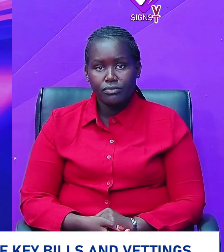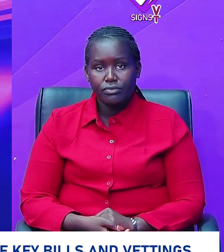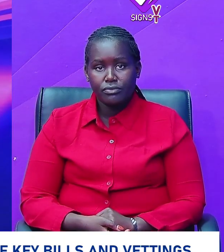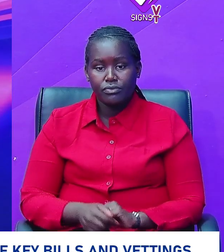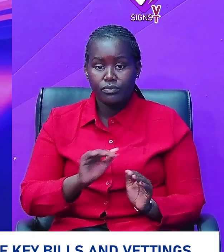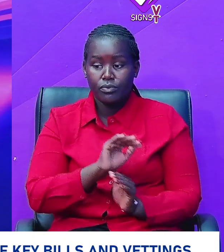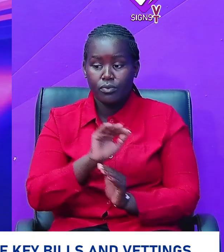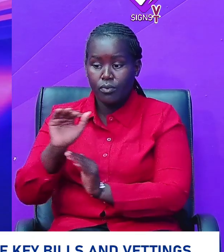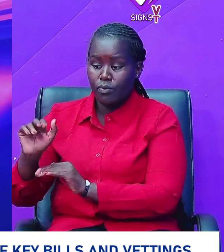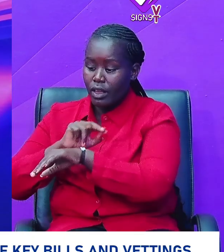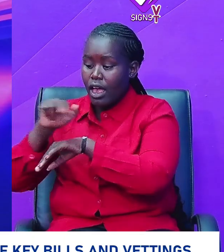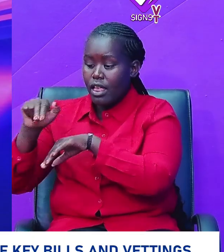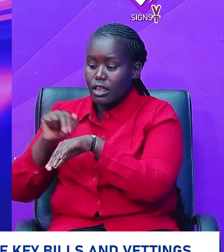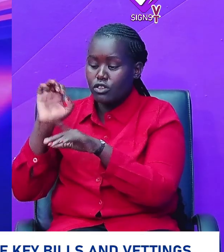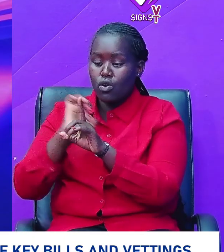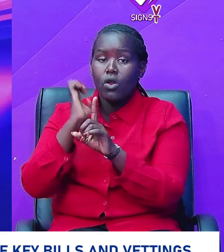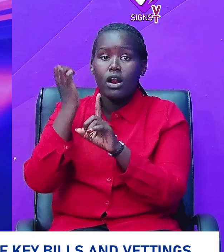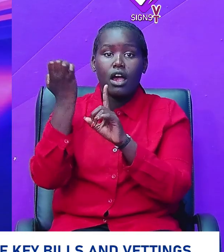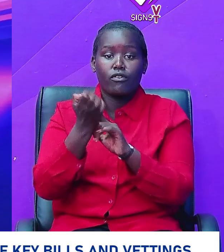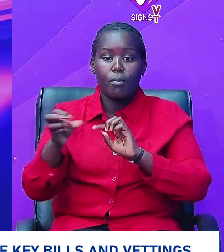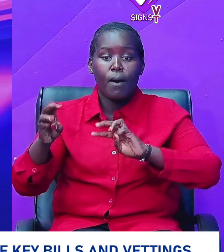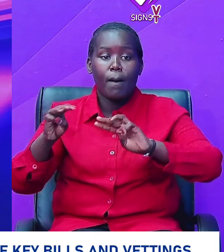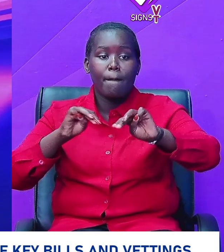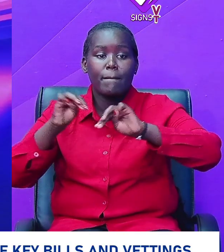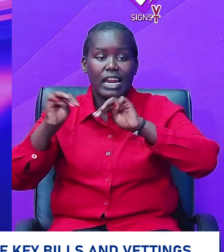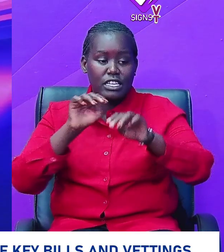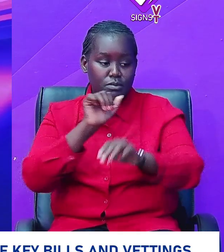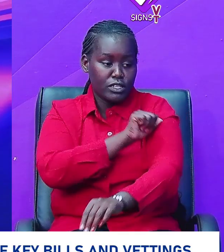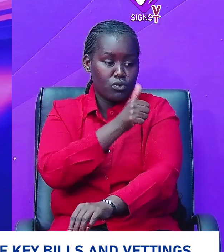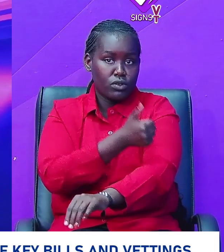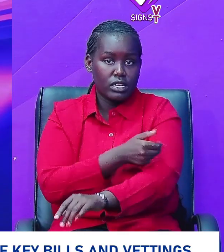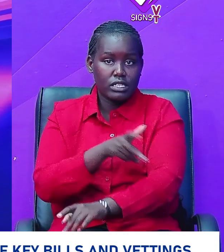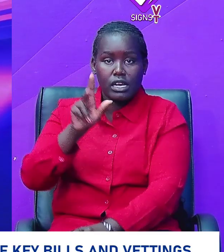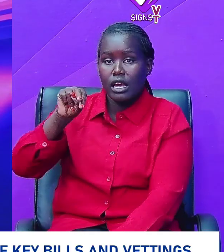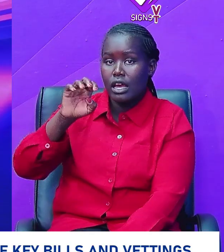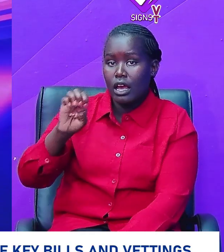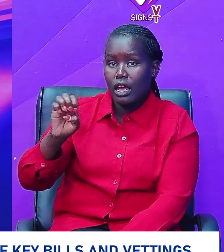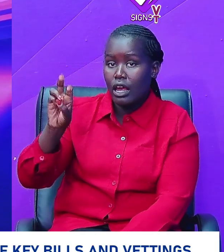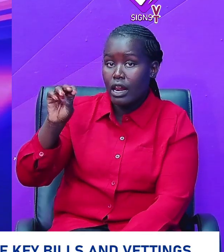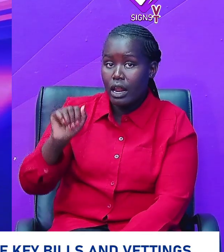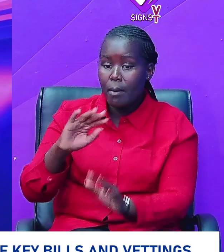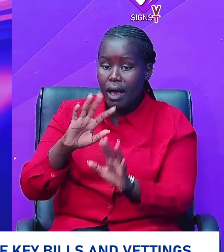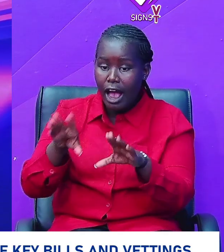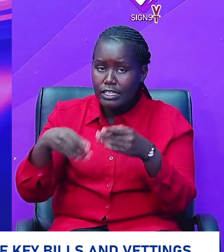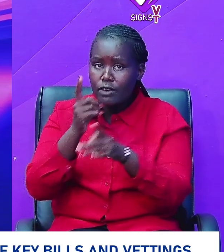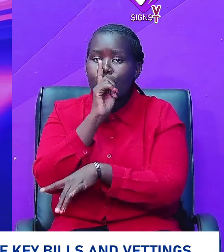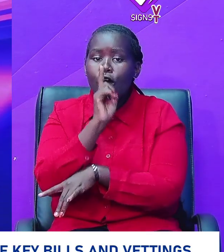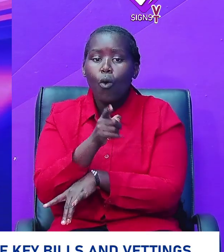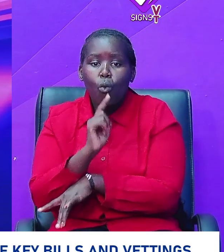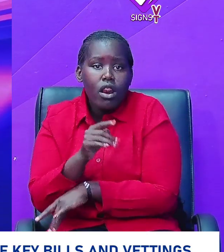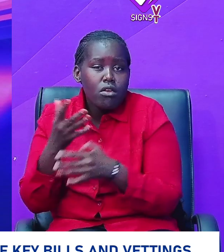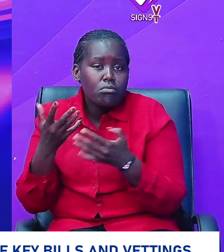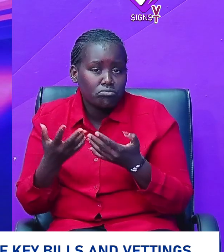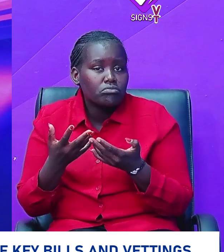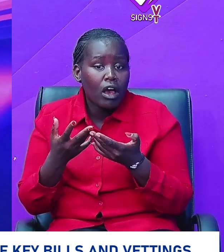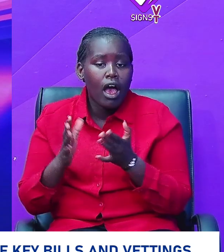In other news, the National Environment Management Authority, that's NEMA, has issued a stern warning